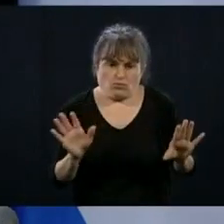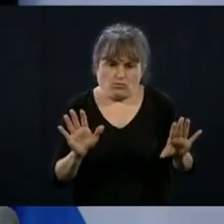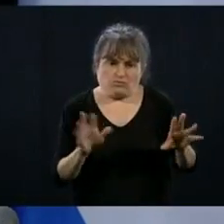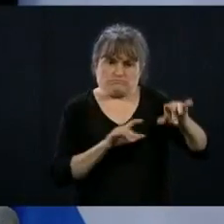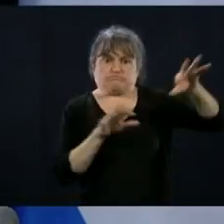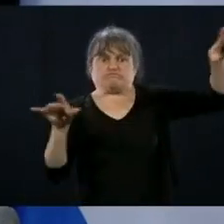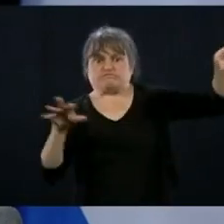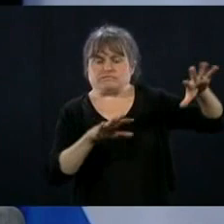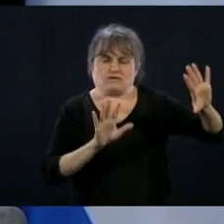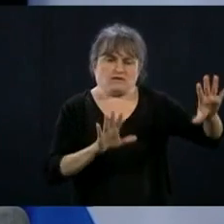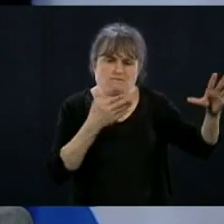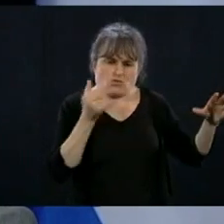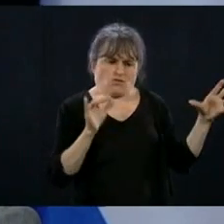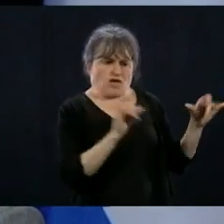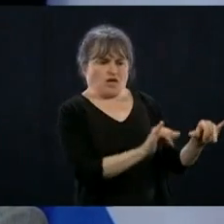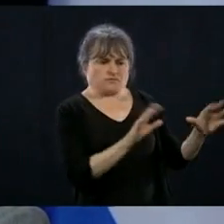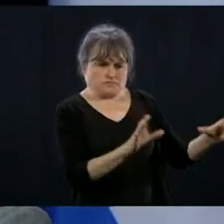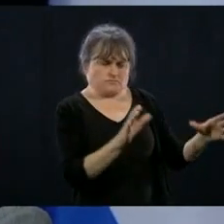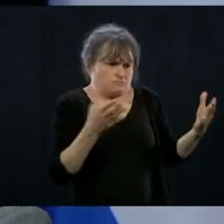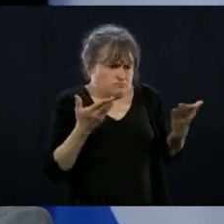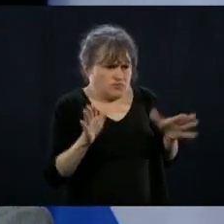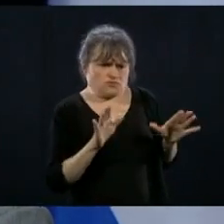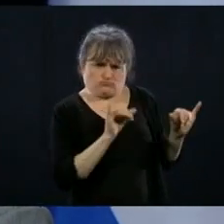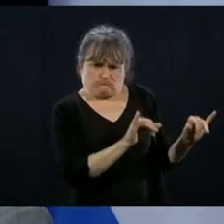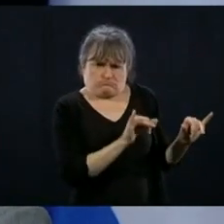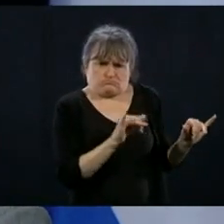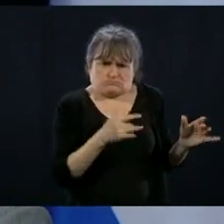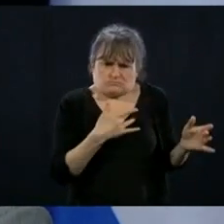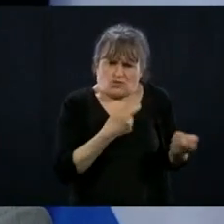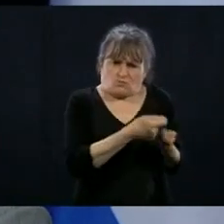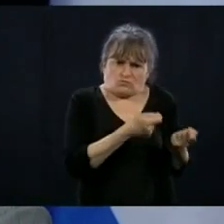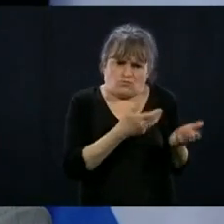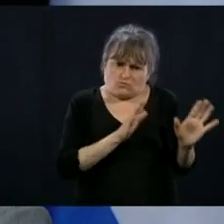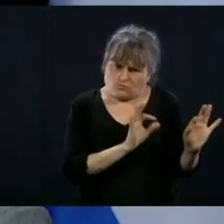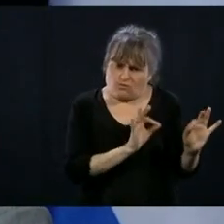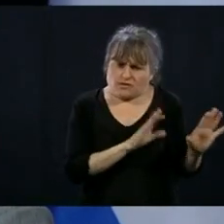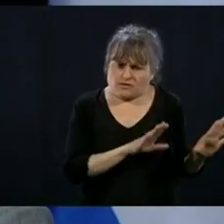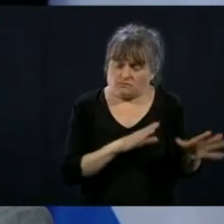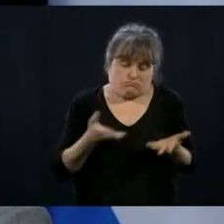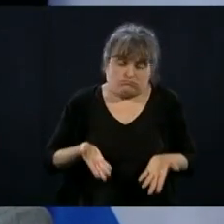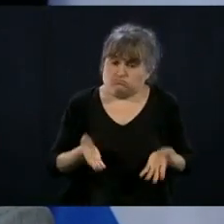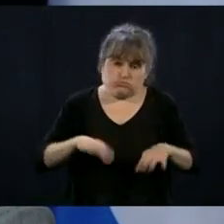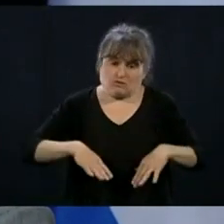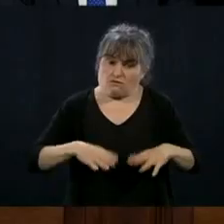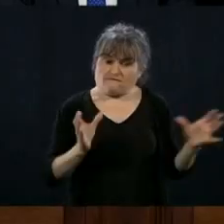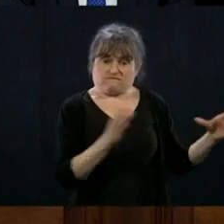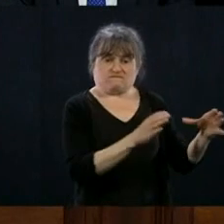Right now, we don't have that indication that that's where we're at.